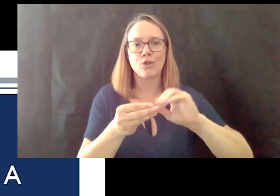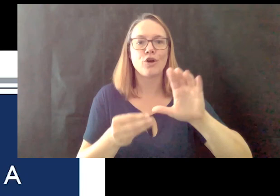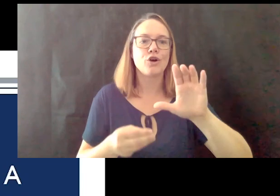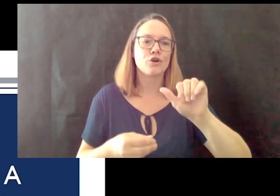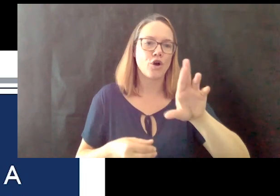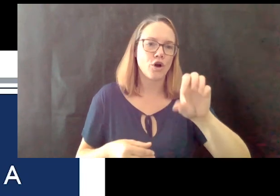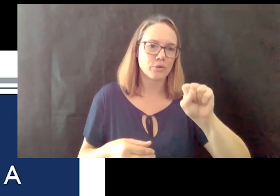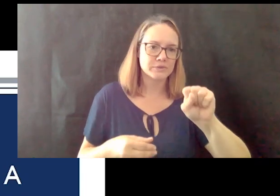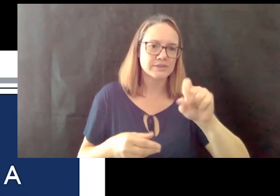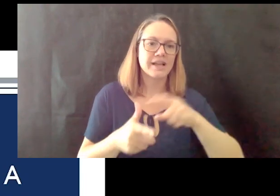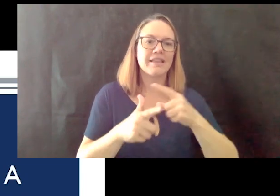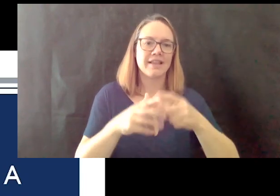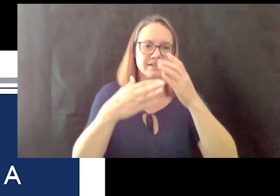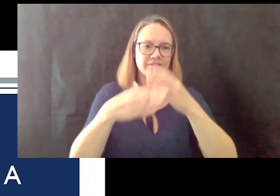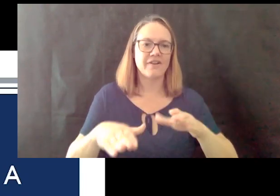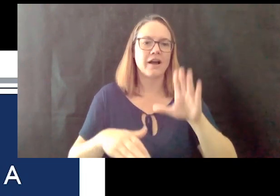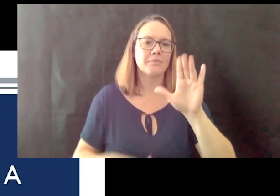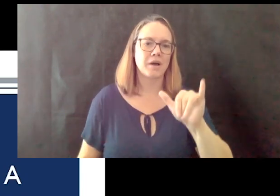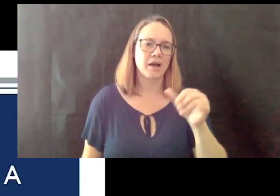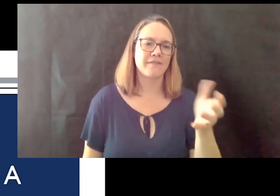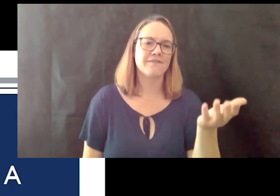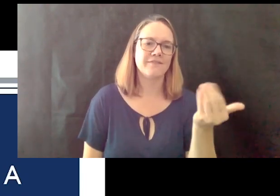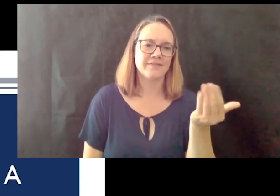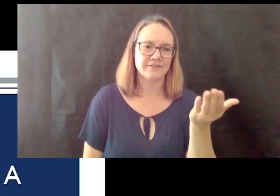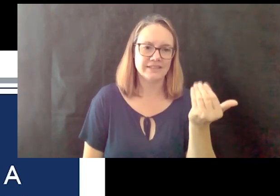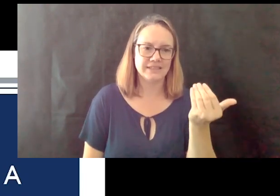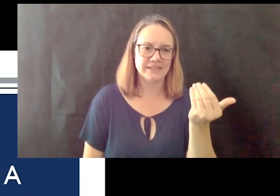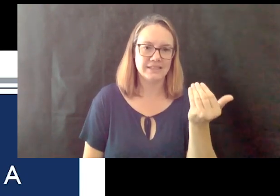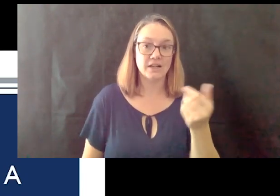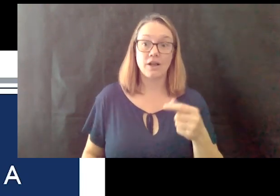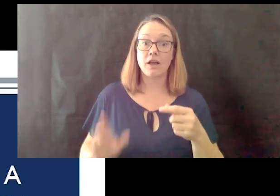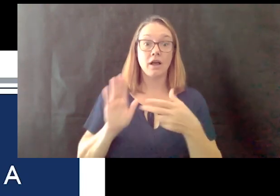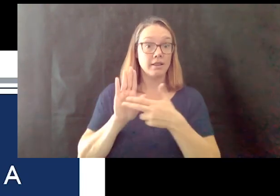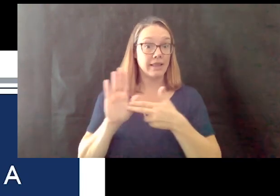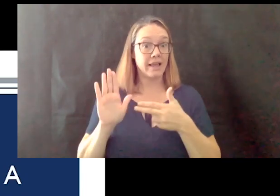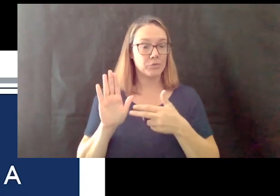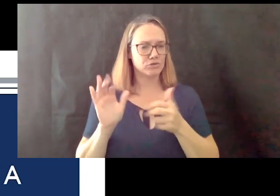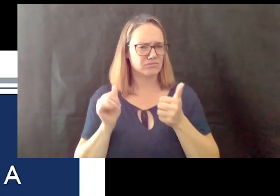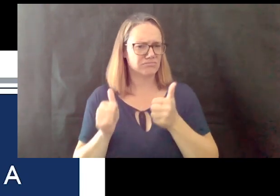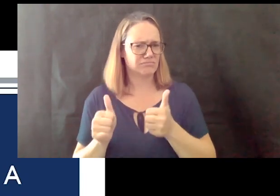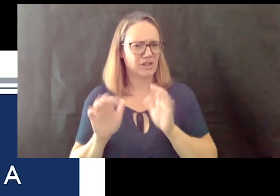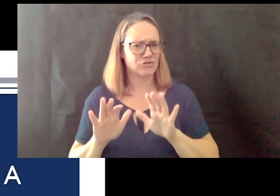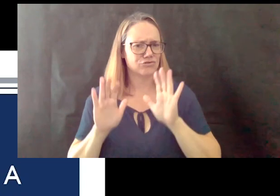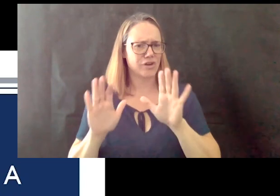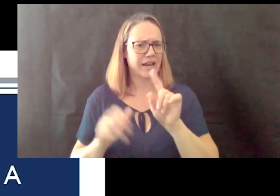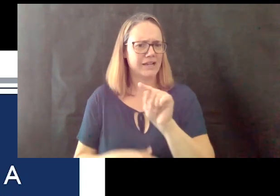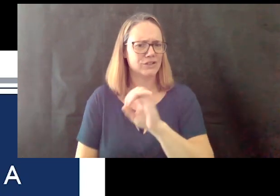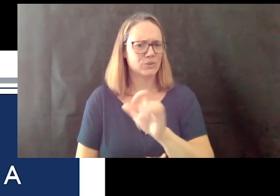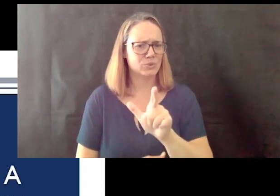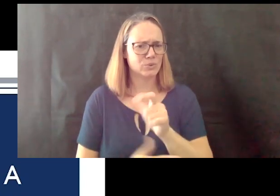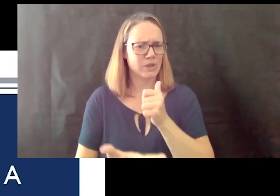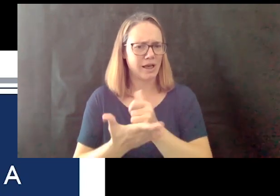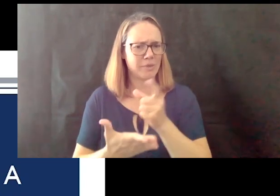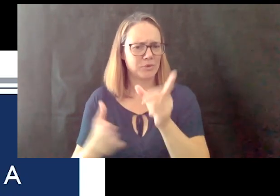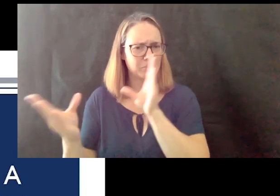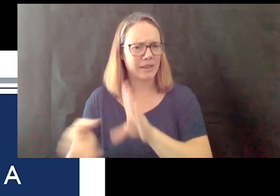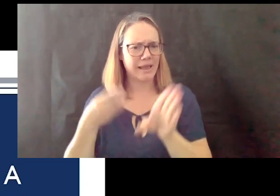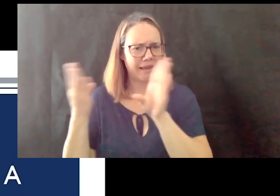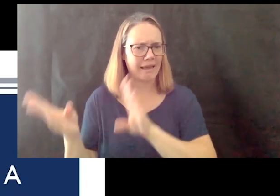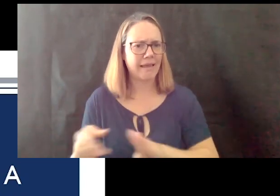total carbohydrate that you see listed there and divide that by 15. So nutrition labels obviously are a great tool to utilize in